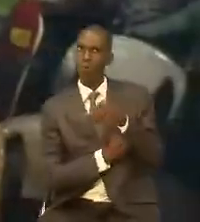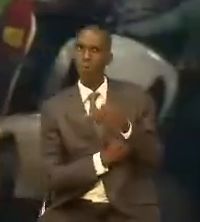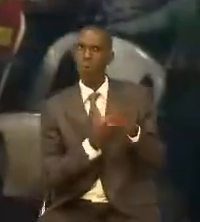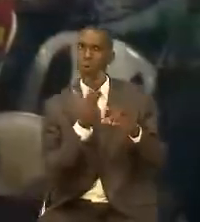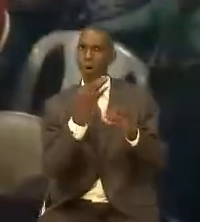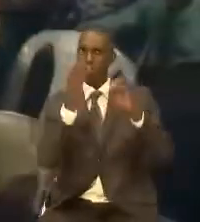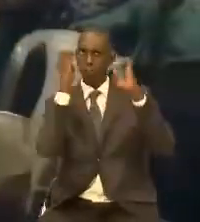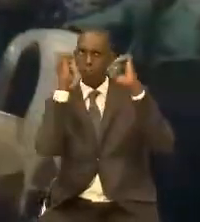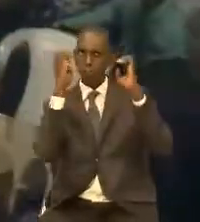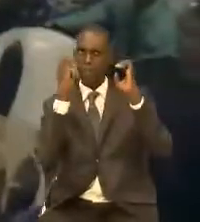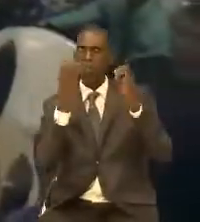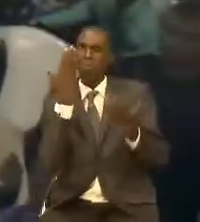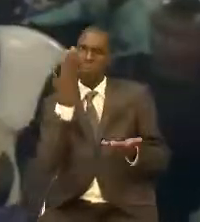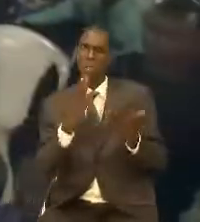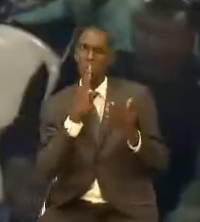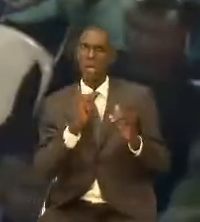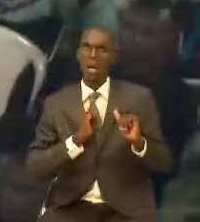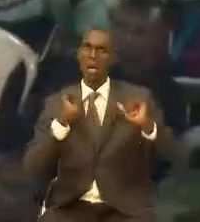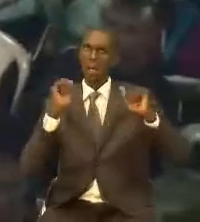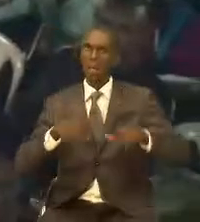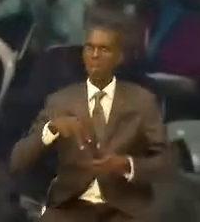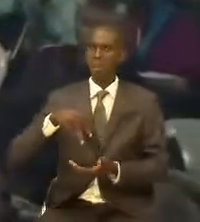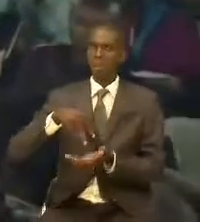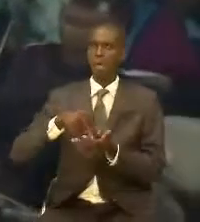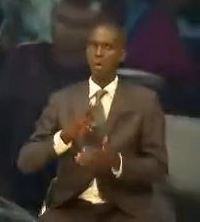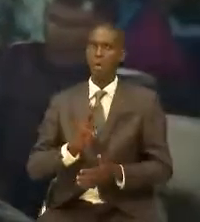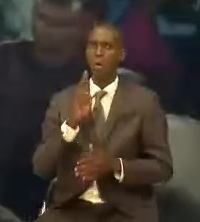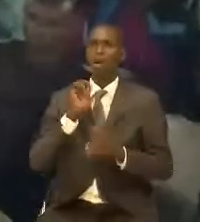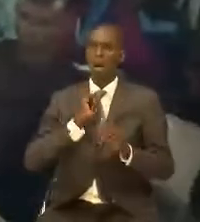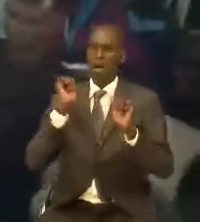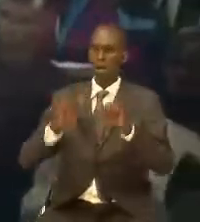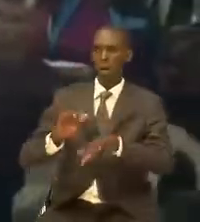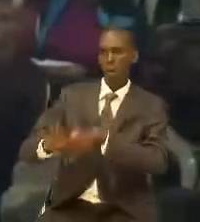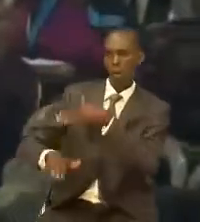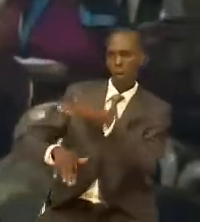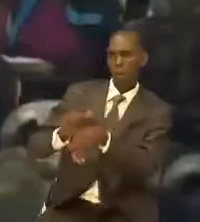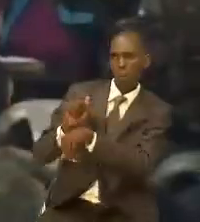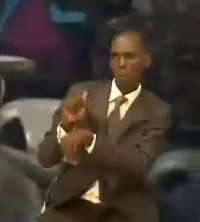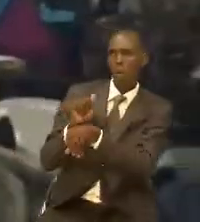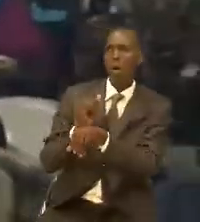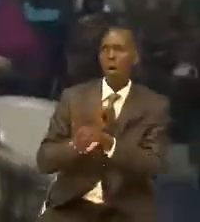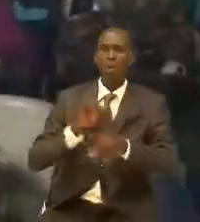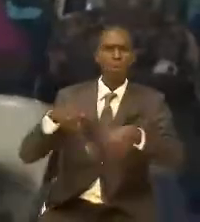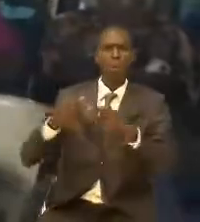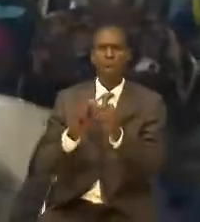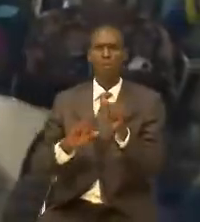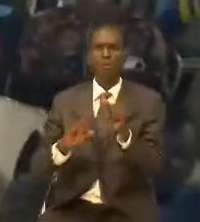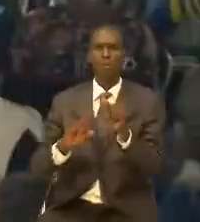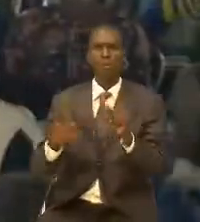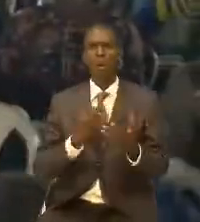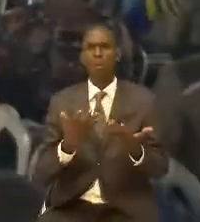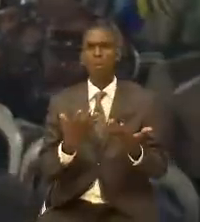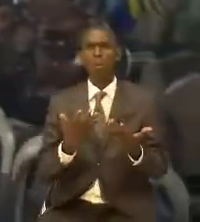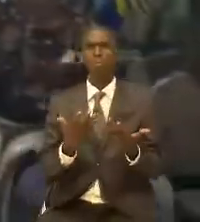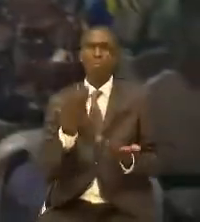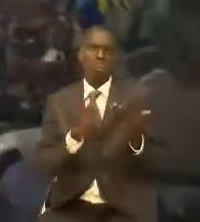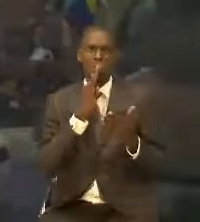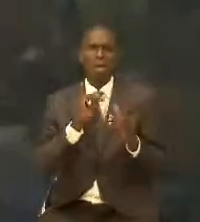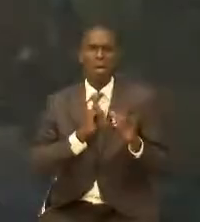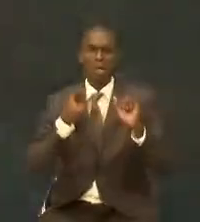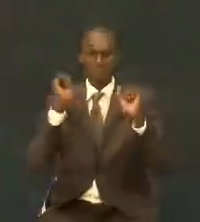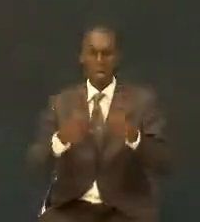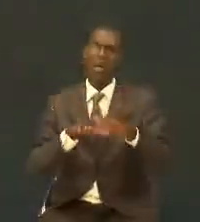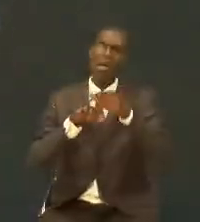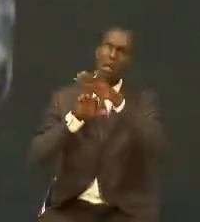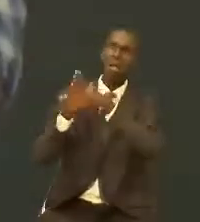maybe i can rise up and i can walk and i can get anywhere i want maybe i can even get to heaven walk